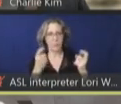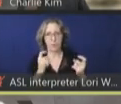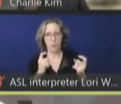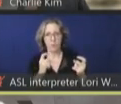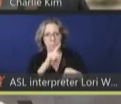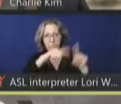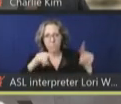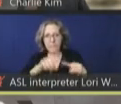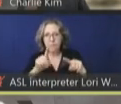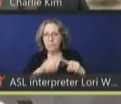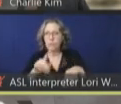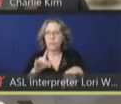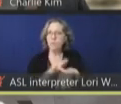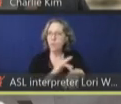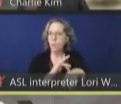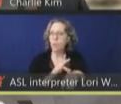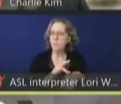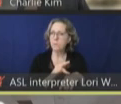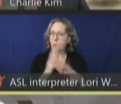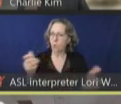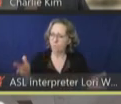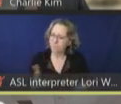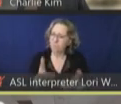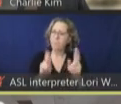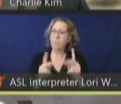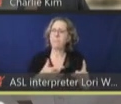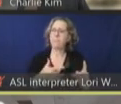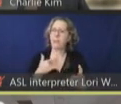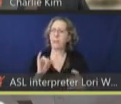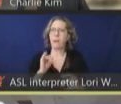feel like Fenway is a home for all.